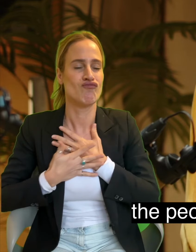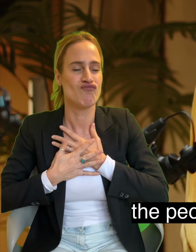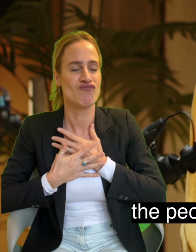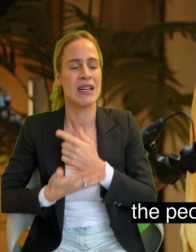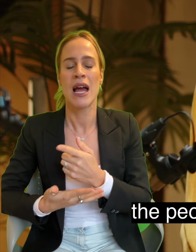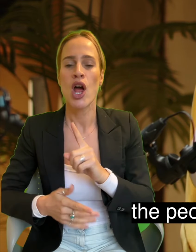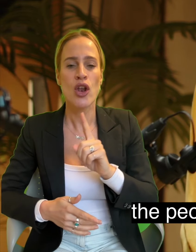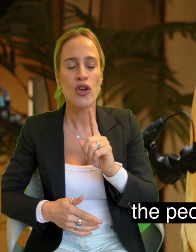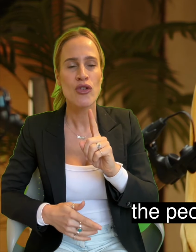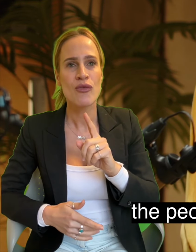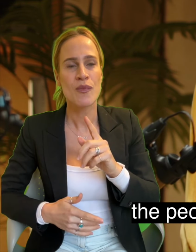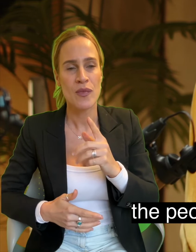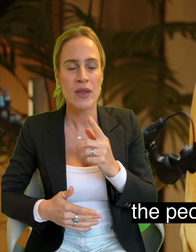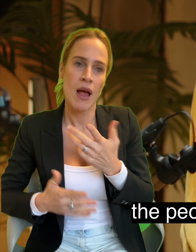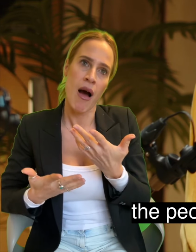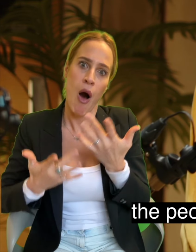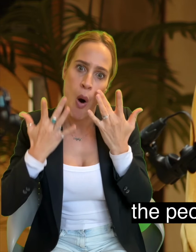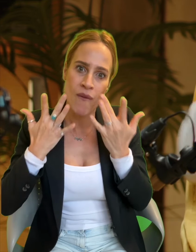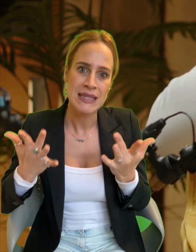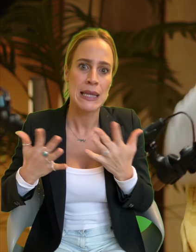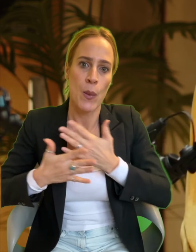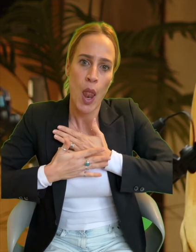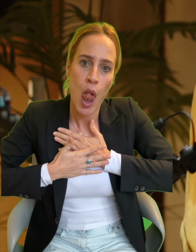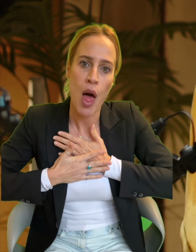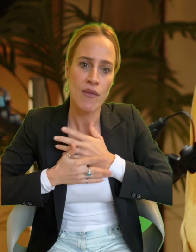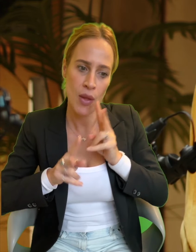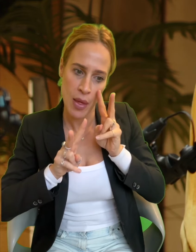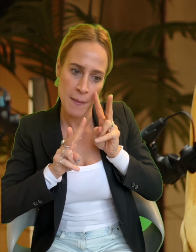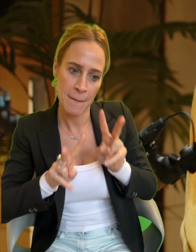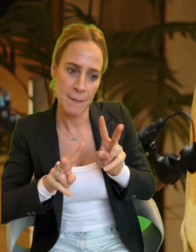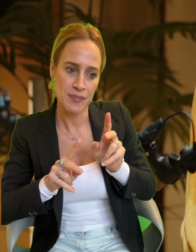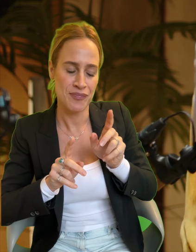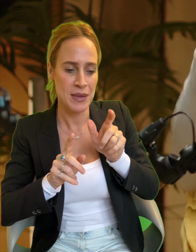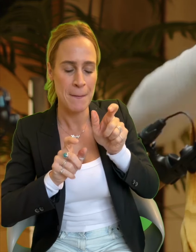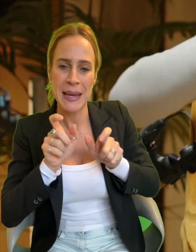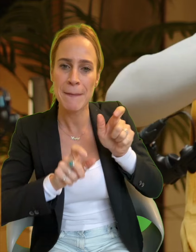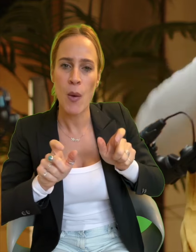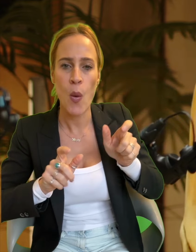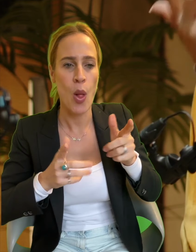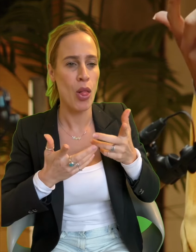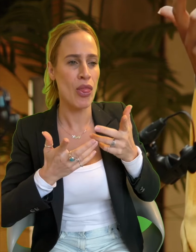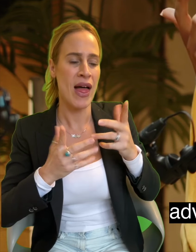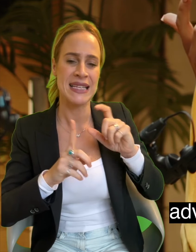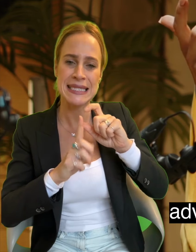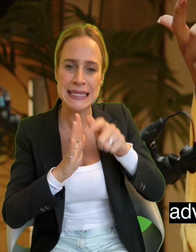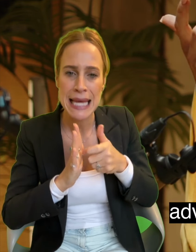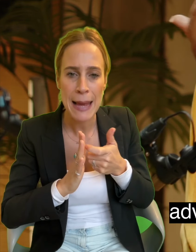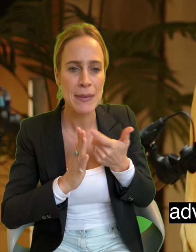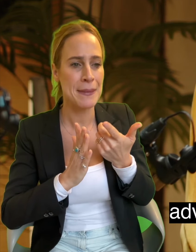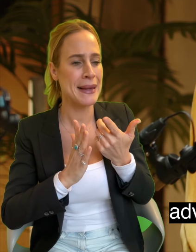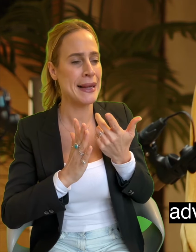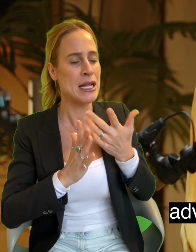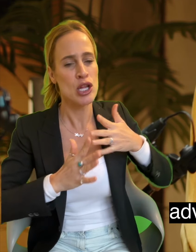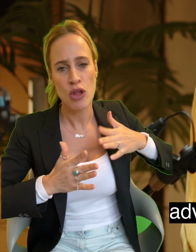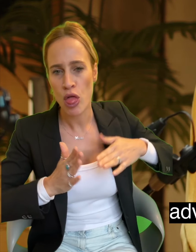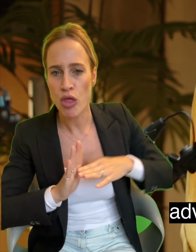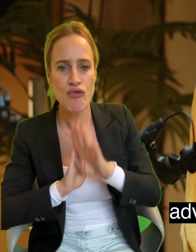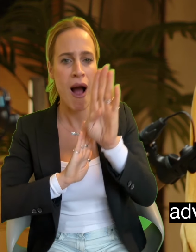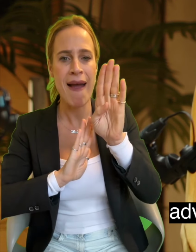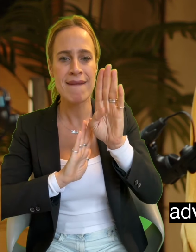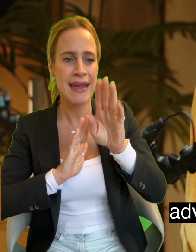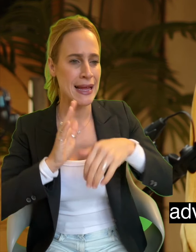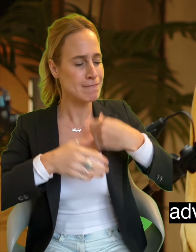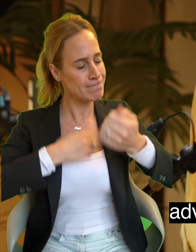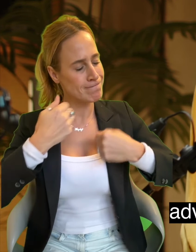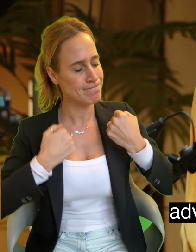that you're doing it with, because obviously we see content where people are overcoming adversity and